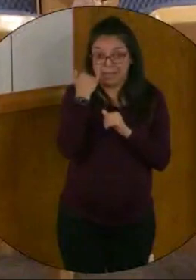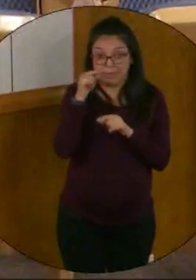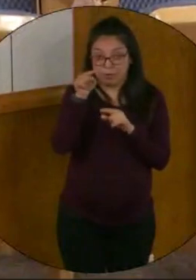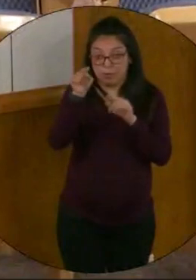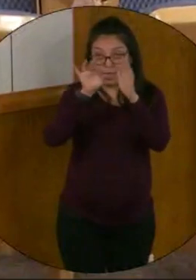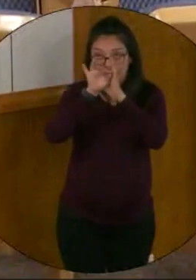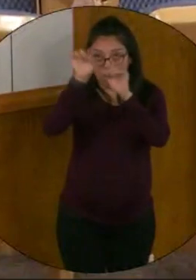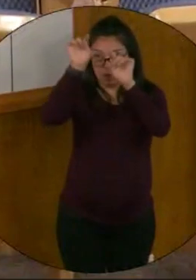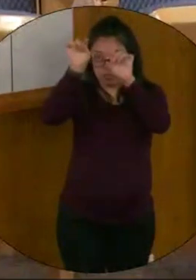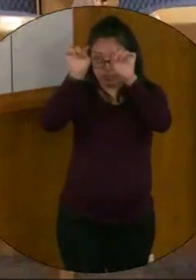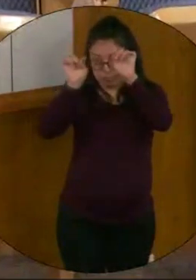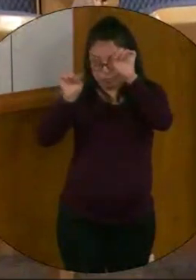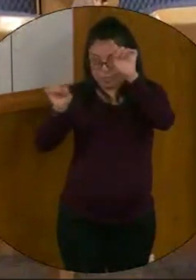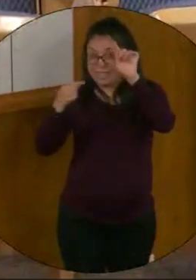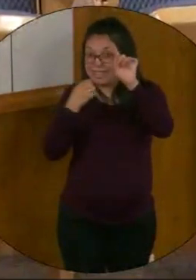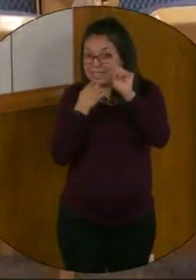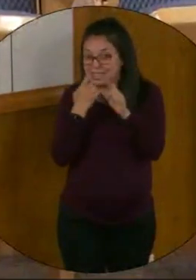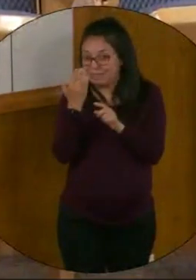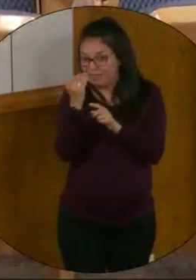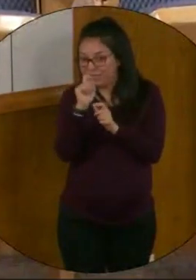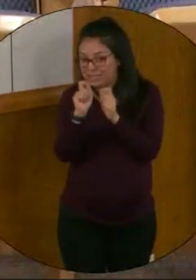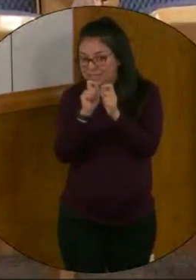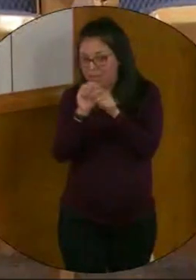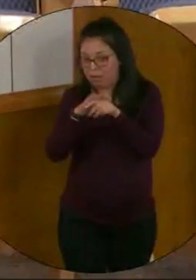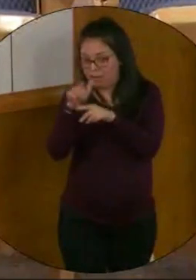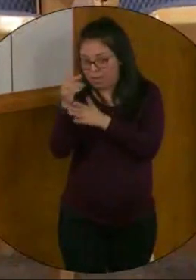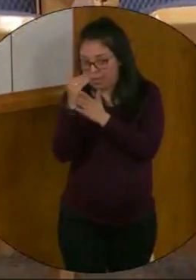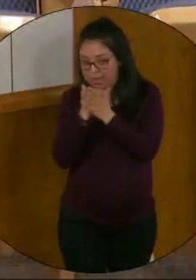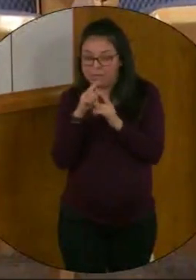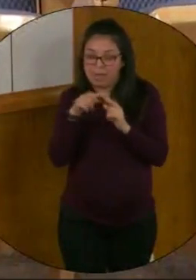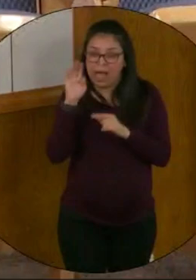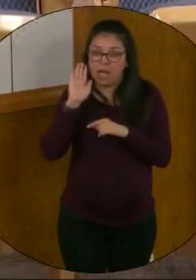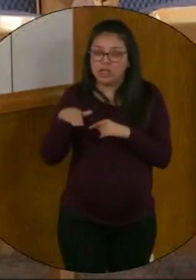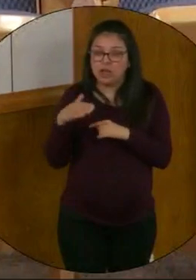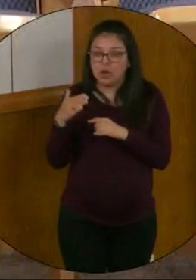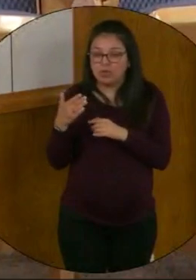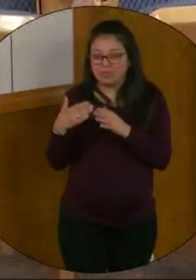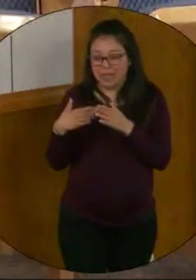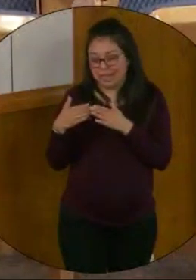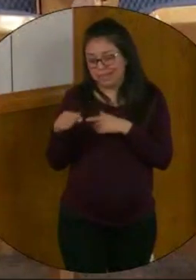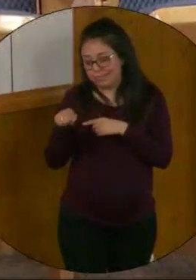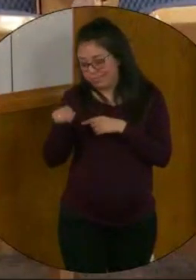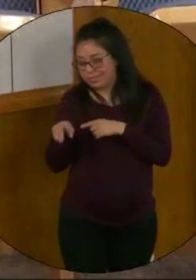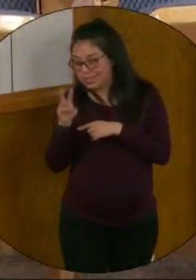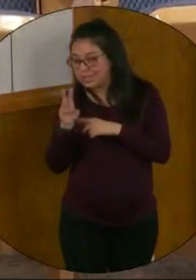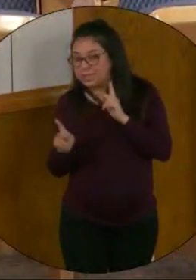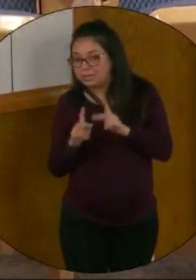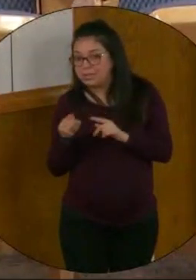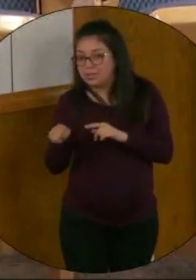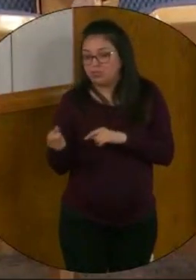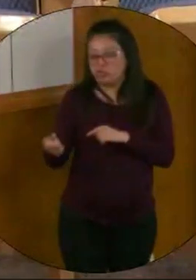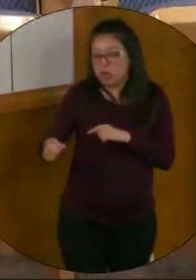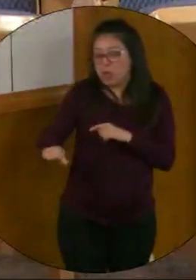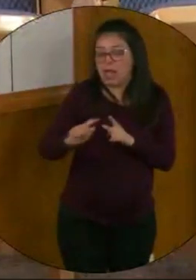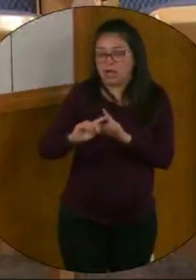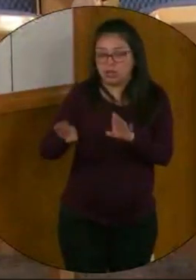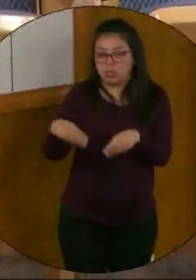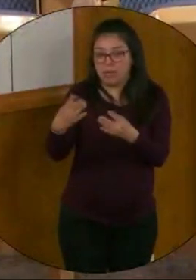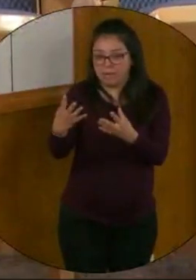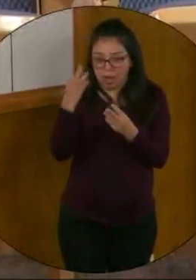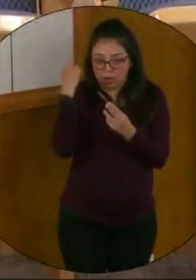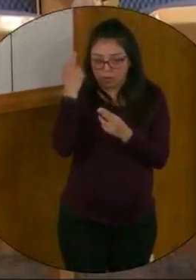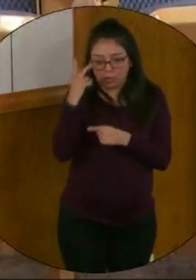down, it says 15 exactly on the list, but I know at least 6 people who declined to give a reason, who